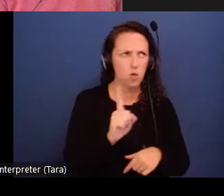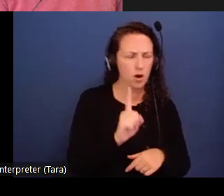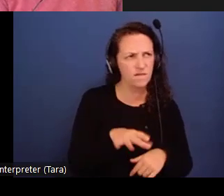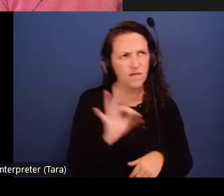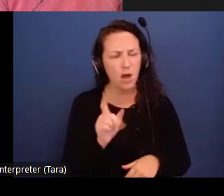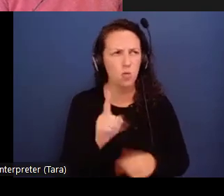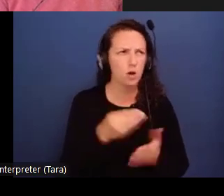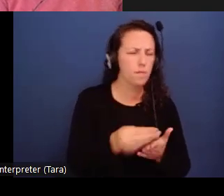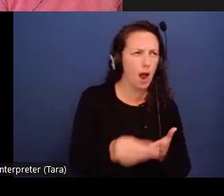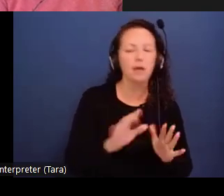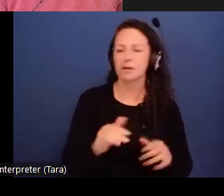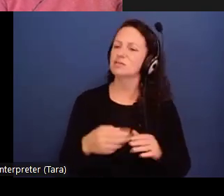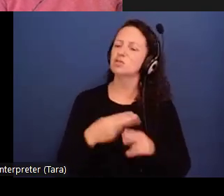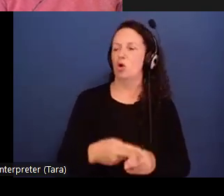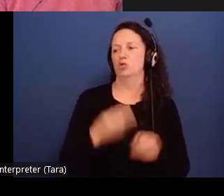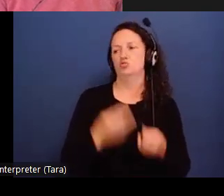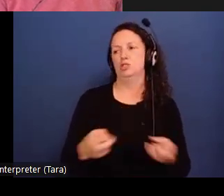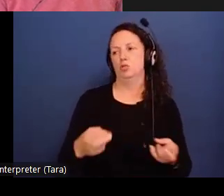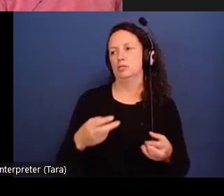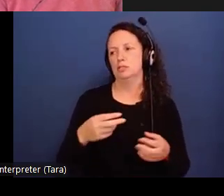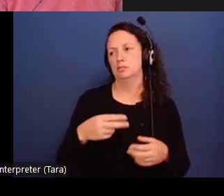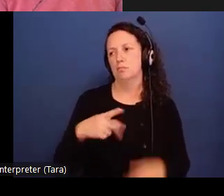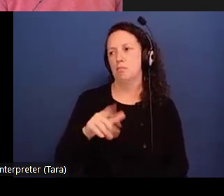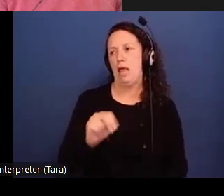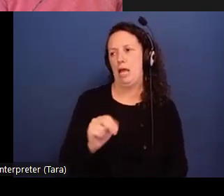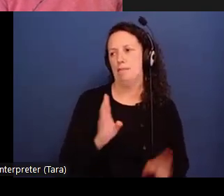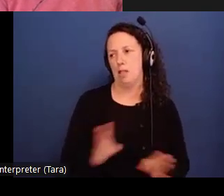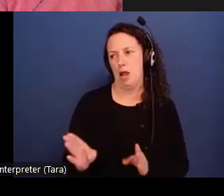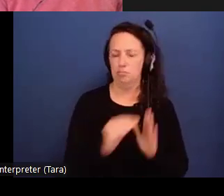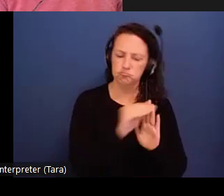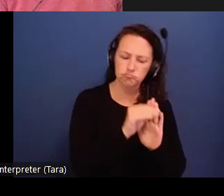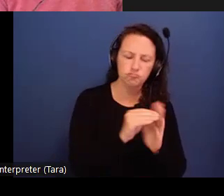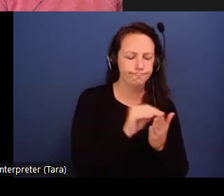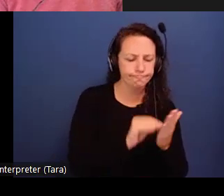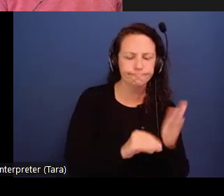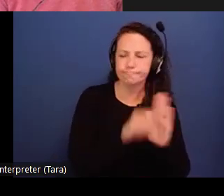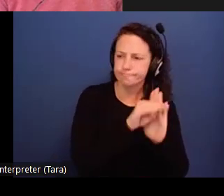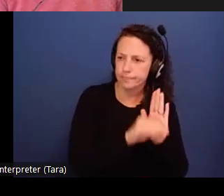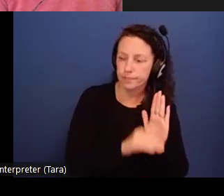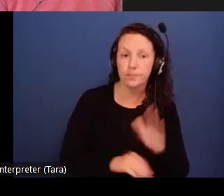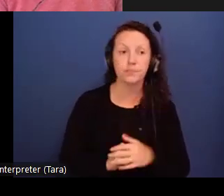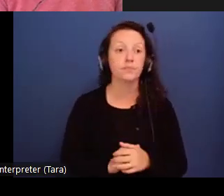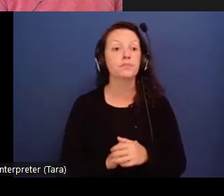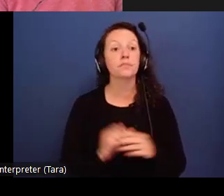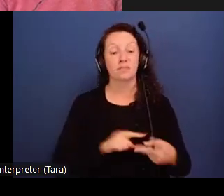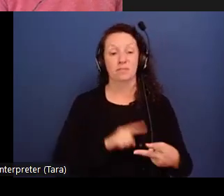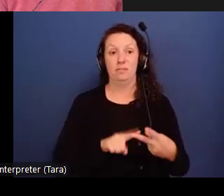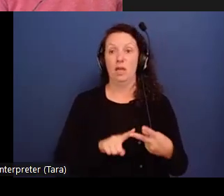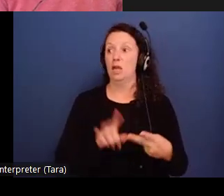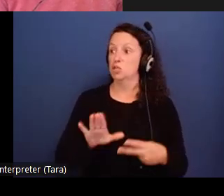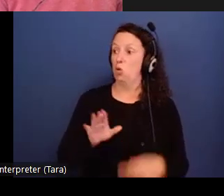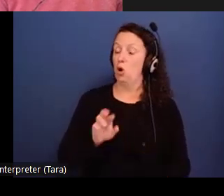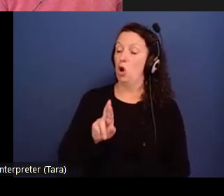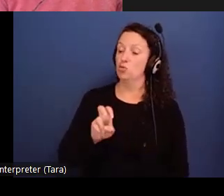plan. And secondly, from day one, whatever revenue that you make does not constitute towards your income, which